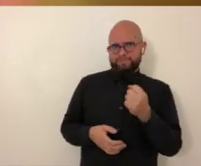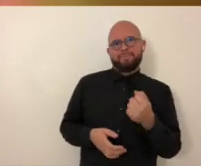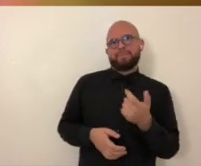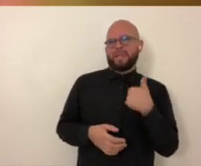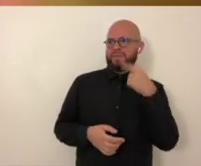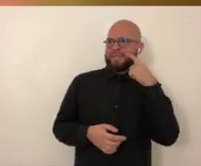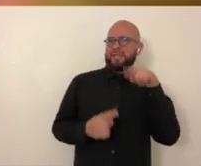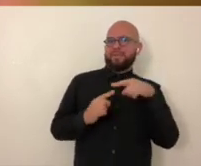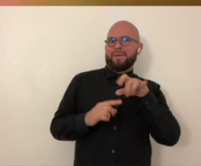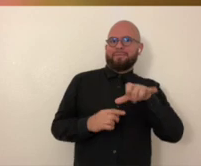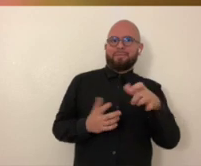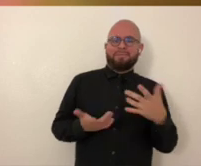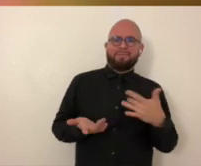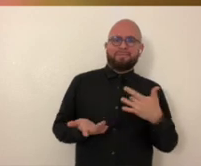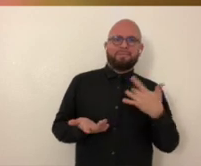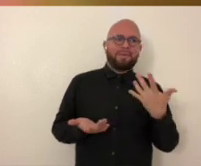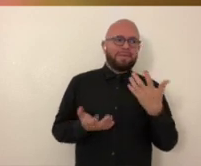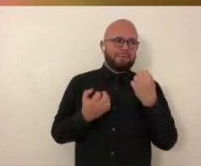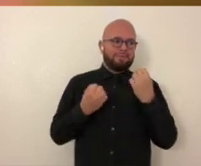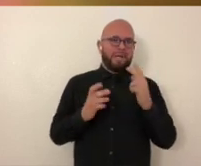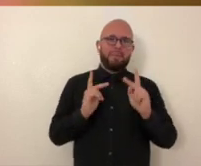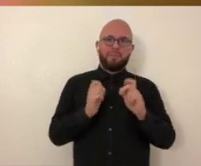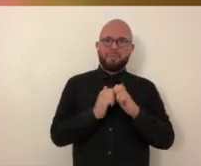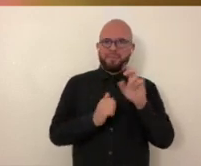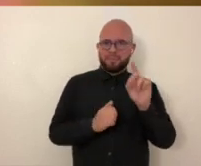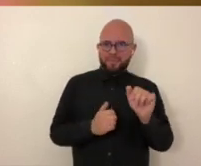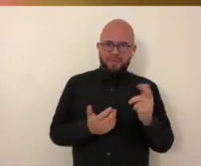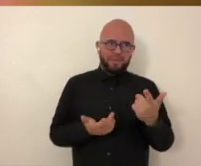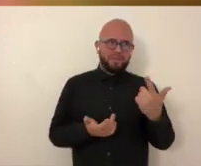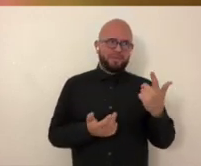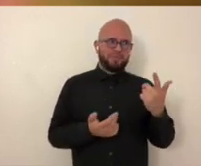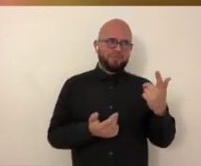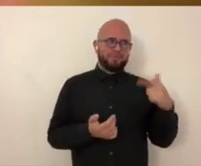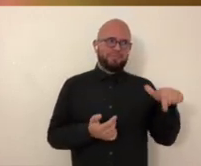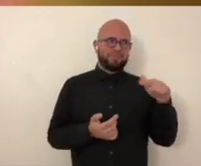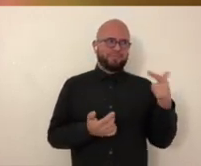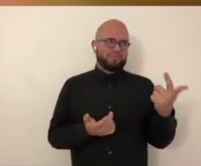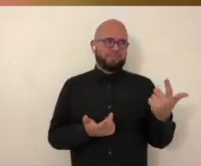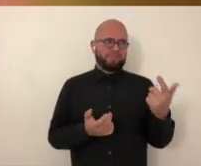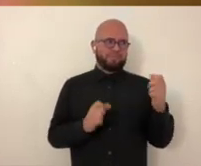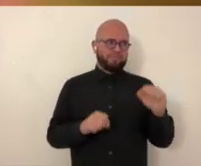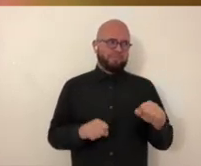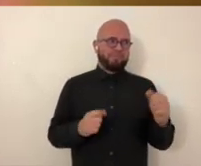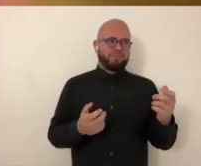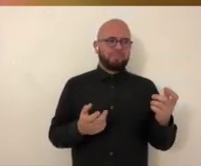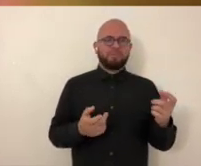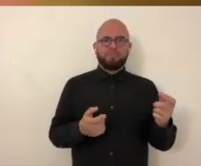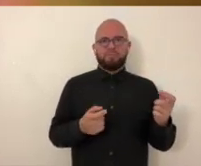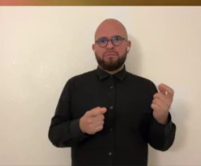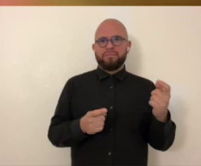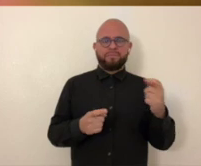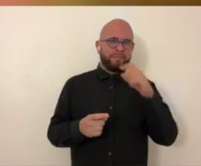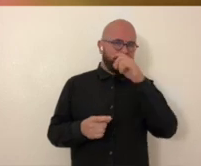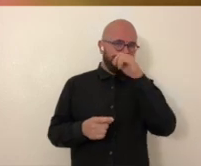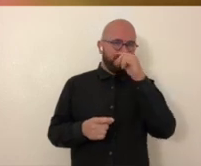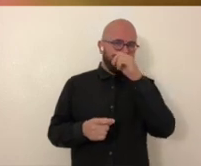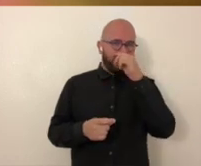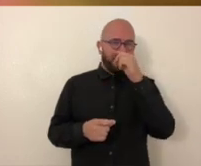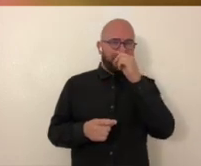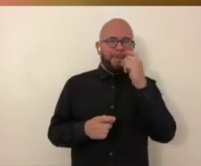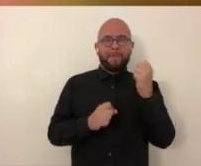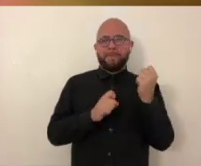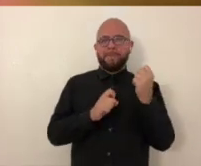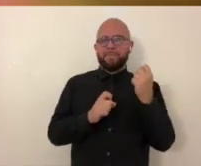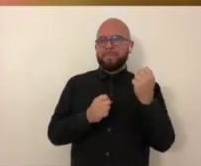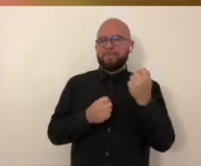Yeah, definitely. And I was thinking about that as well, how there's a lot of people with disabilities would probably contribute